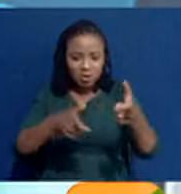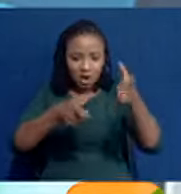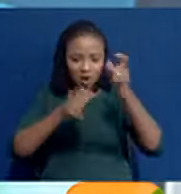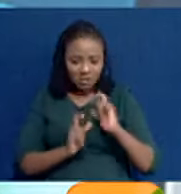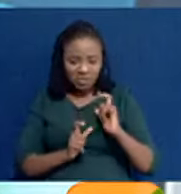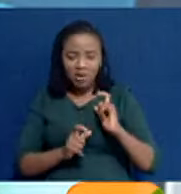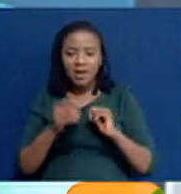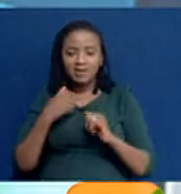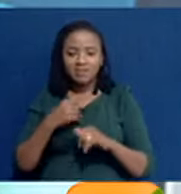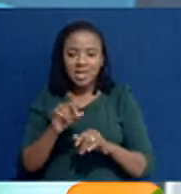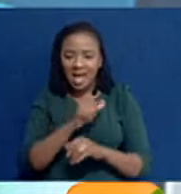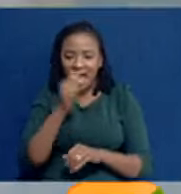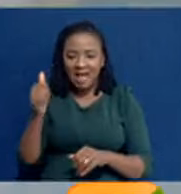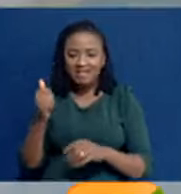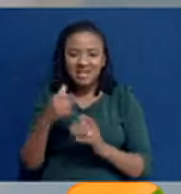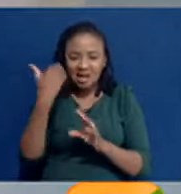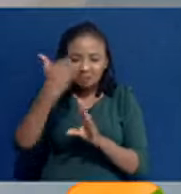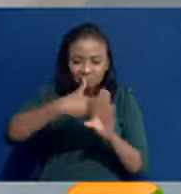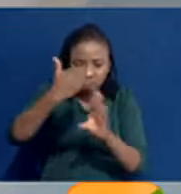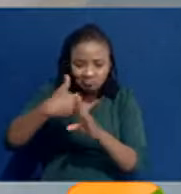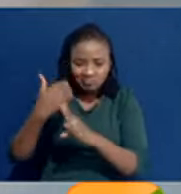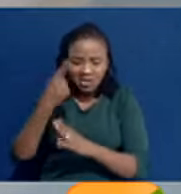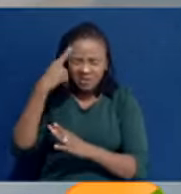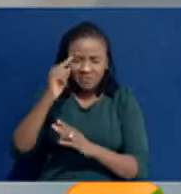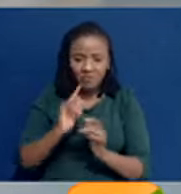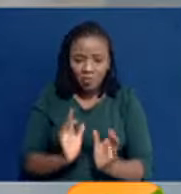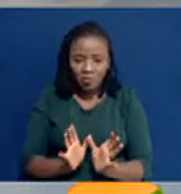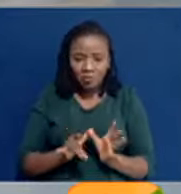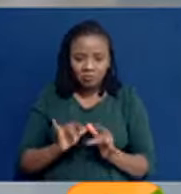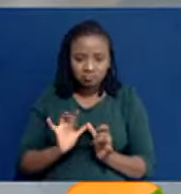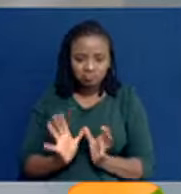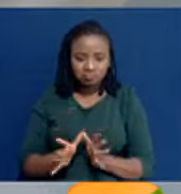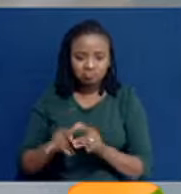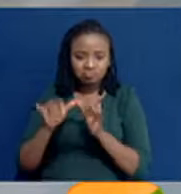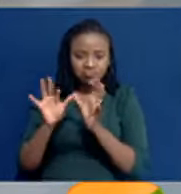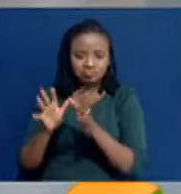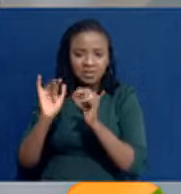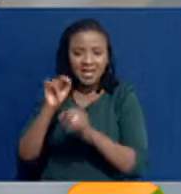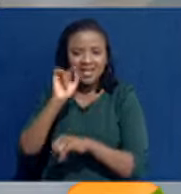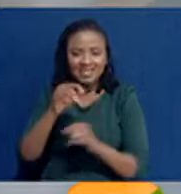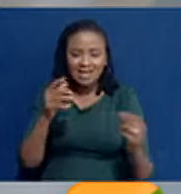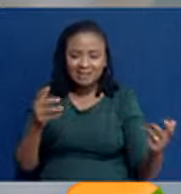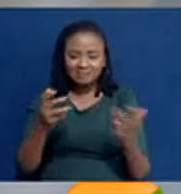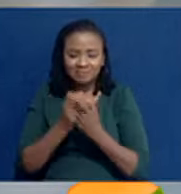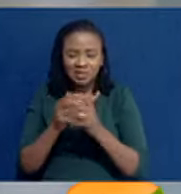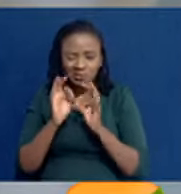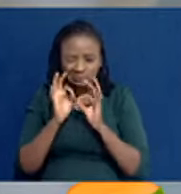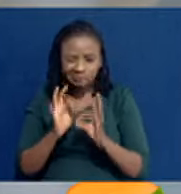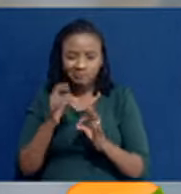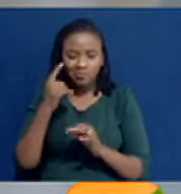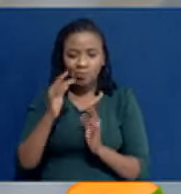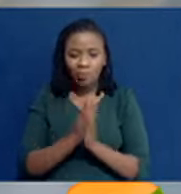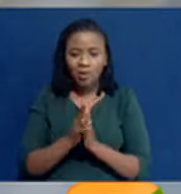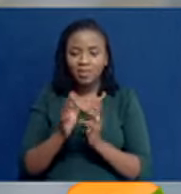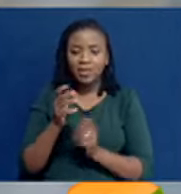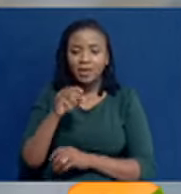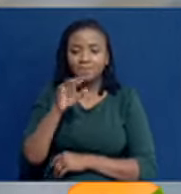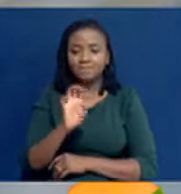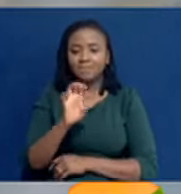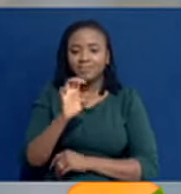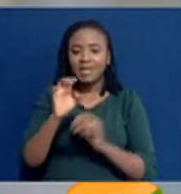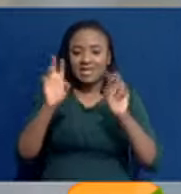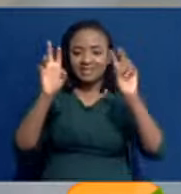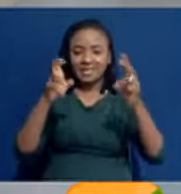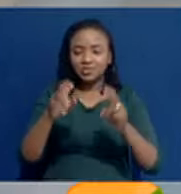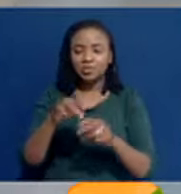Yeah. And I think it joins very much with the early bird, because when you read the memoir,